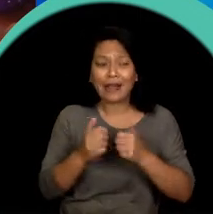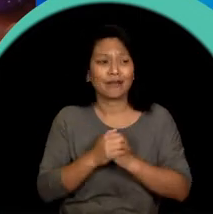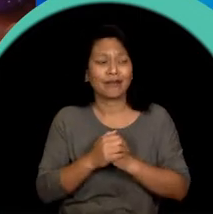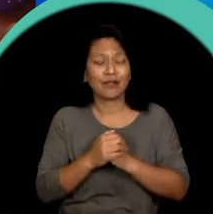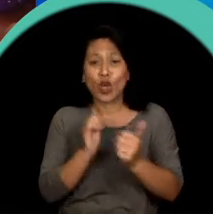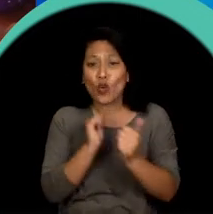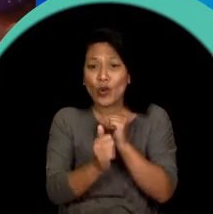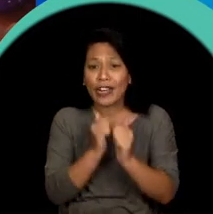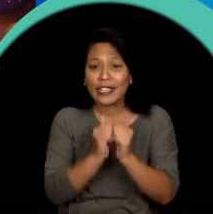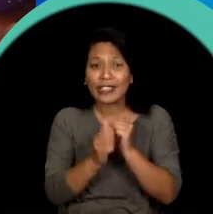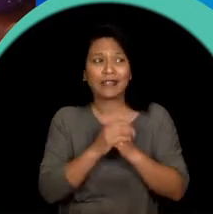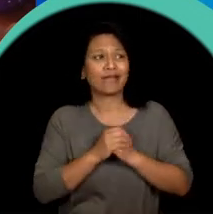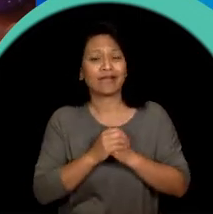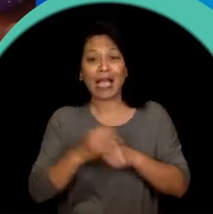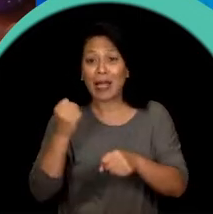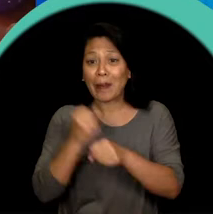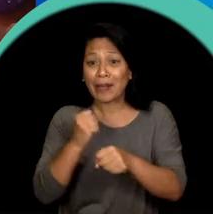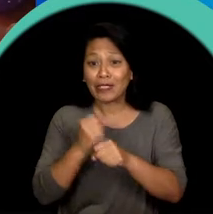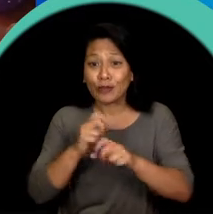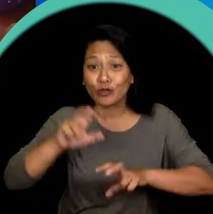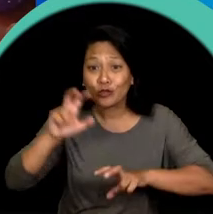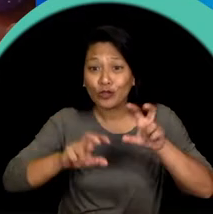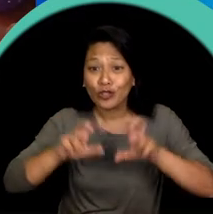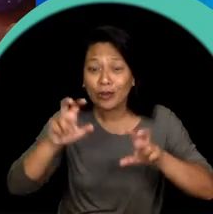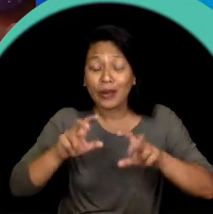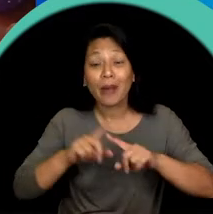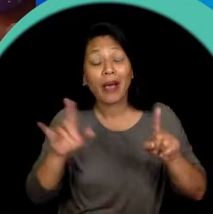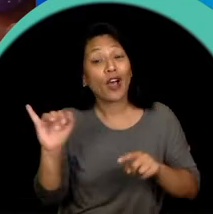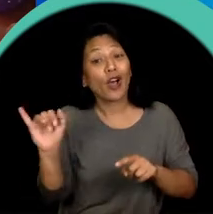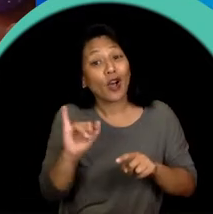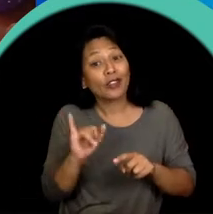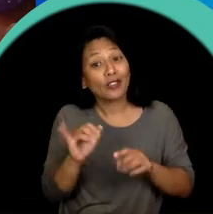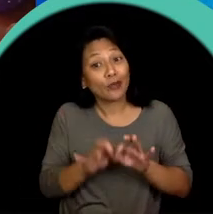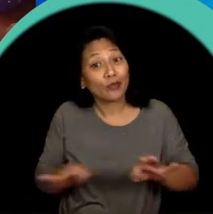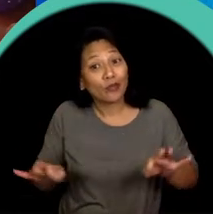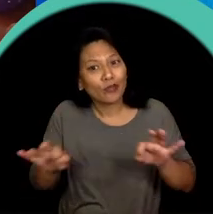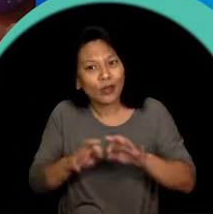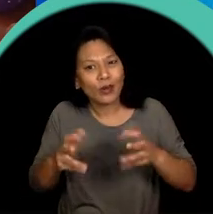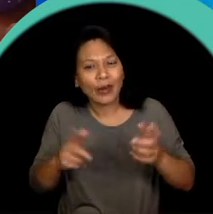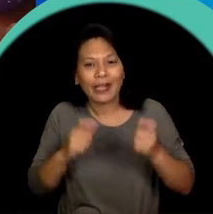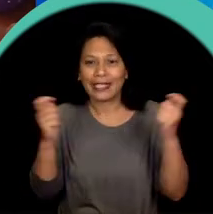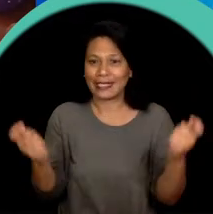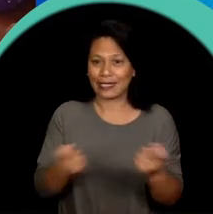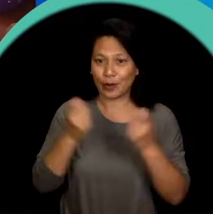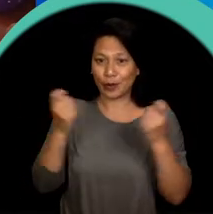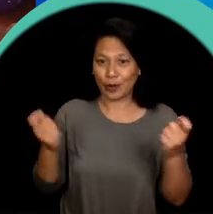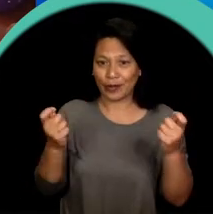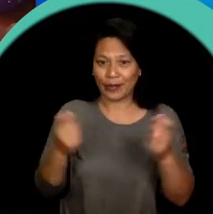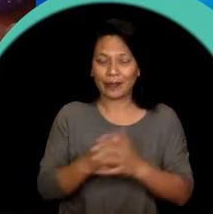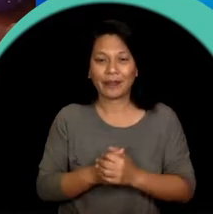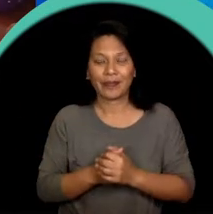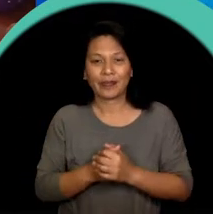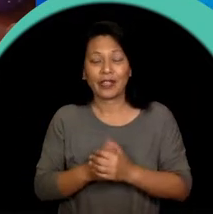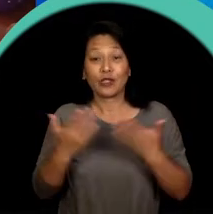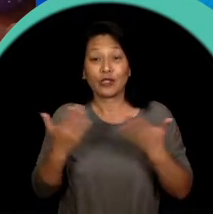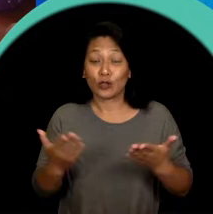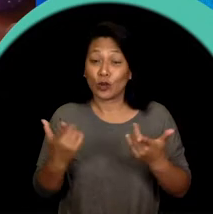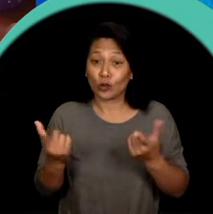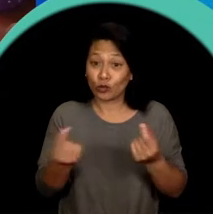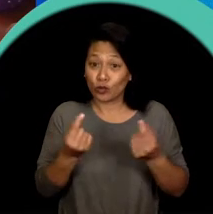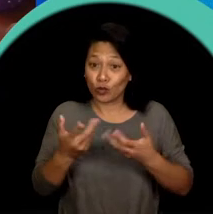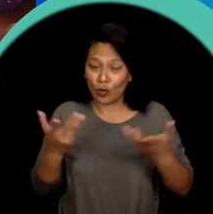in Windy Lake, and so there are celebrations of Cree culture, like crafting and other